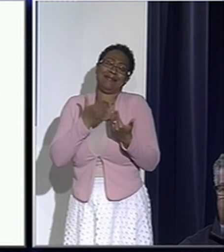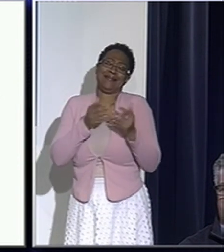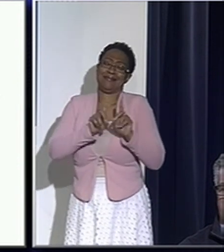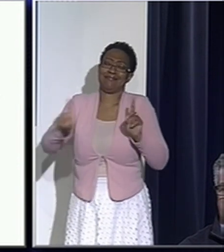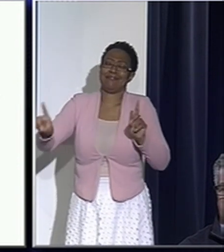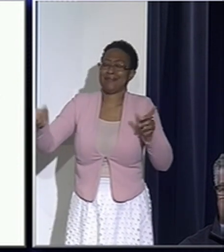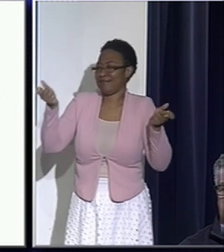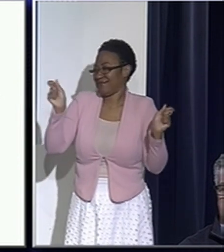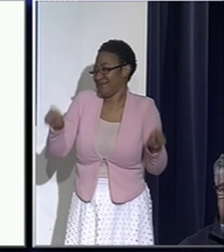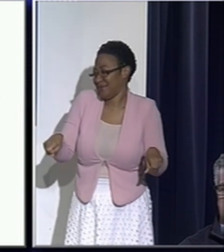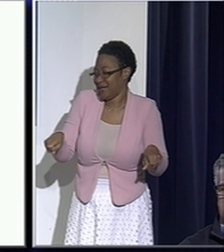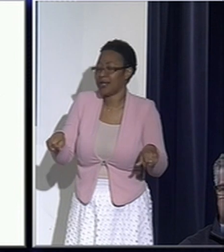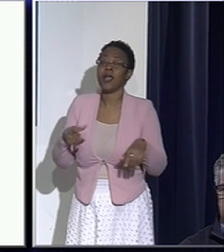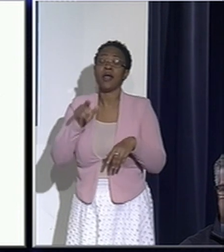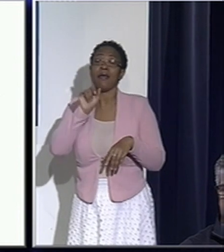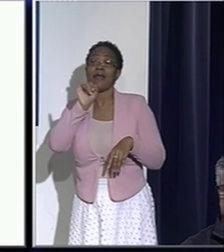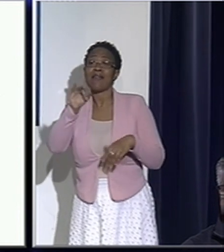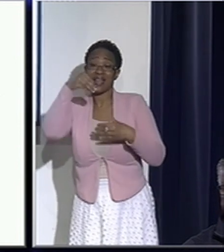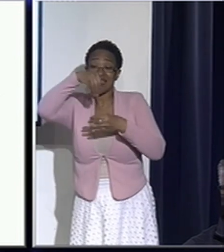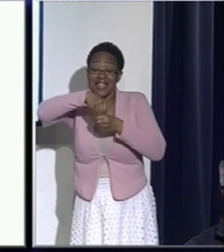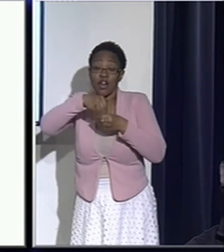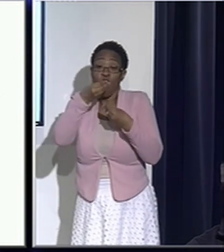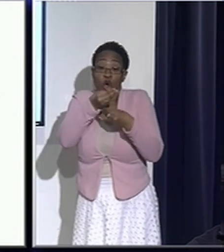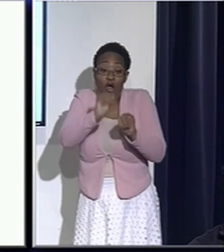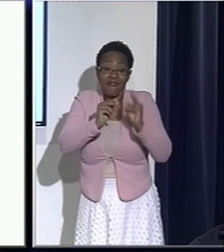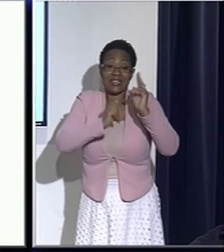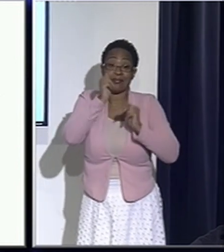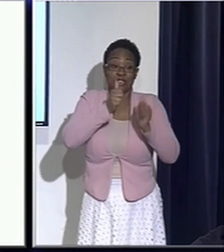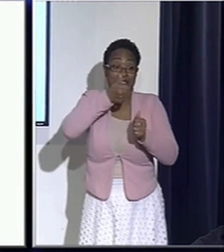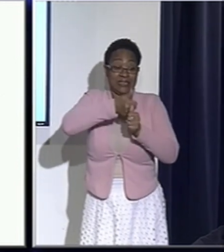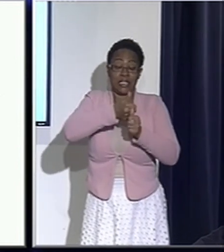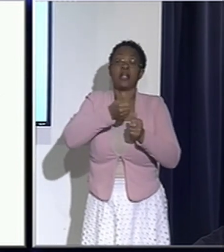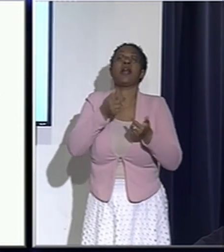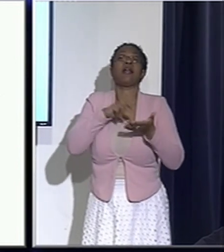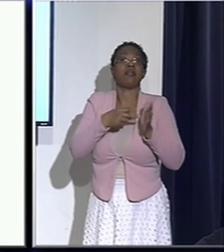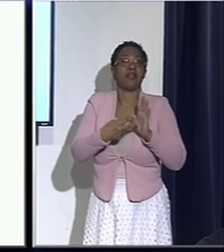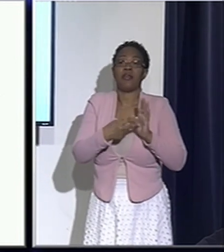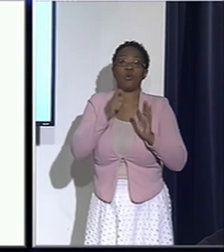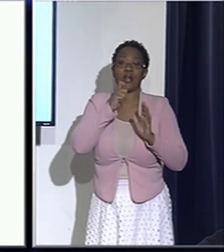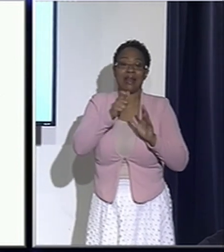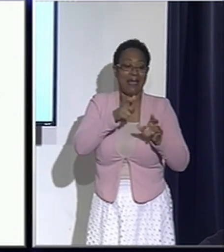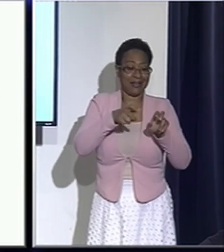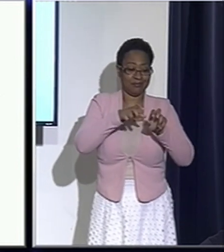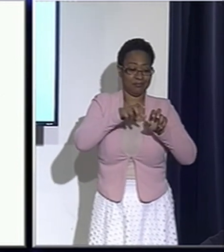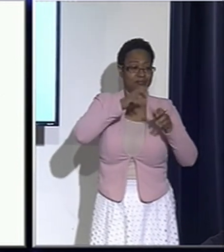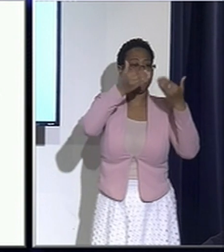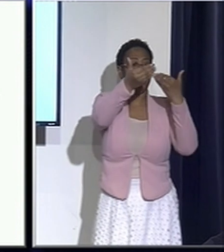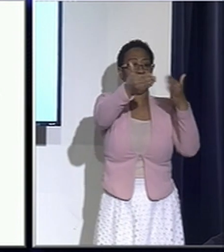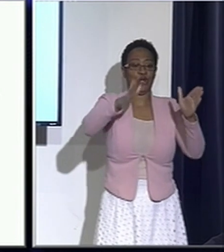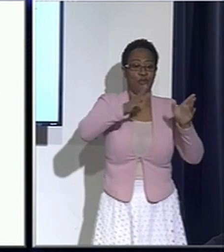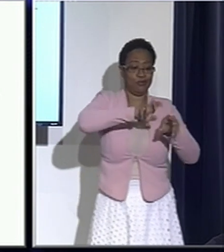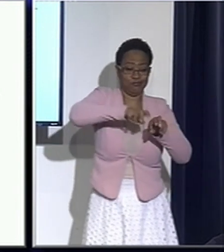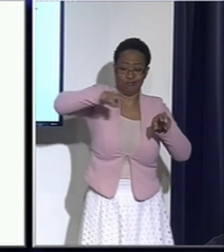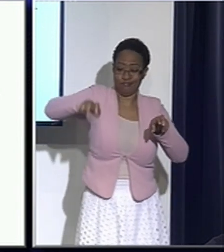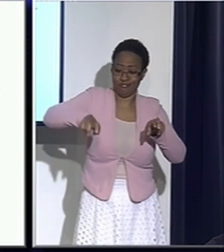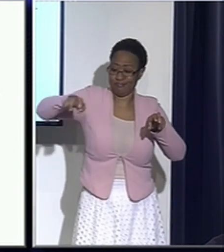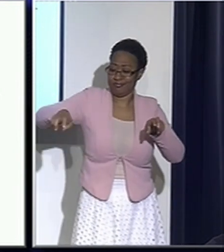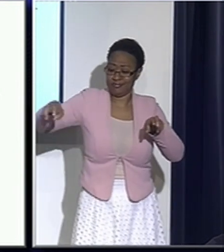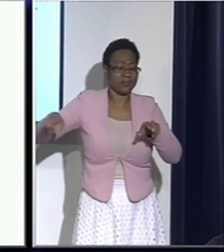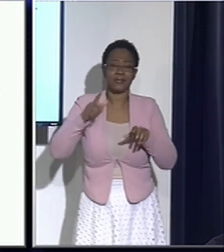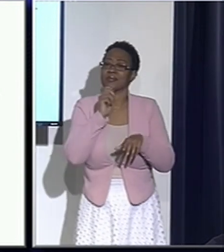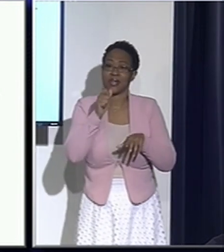distancing. If it's inside an office building, we're not going to bring people back sitting cubicles next to each other. Until we